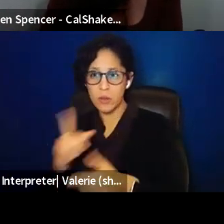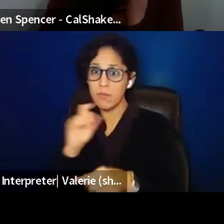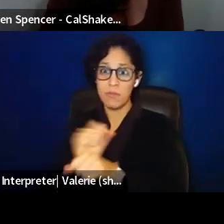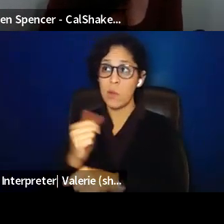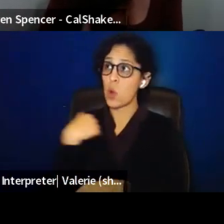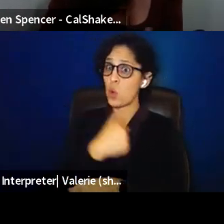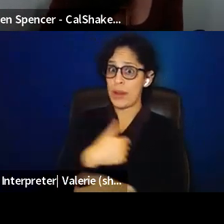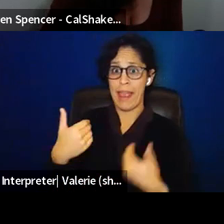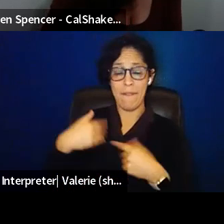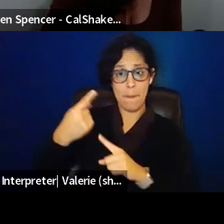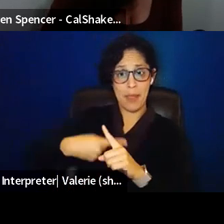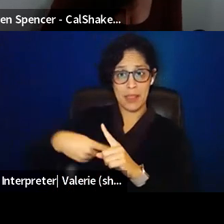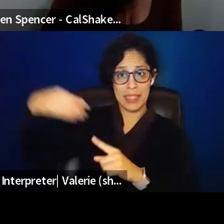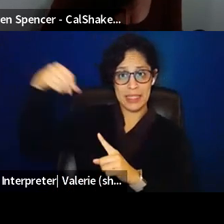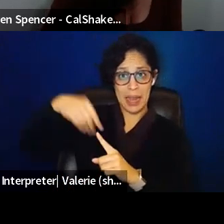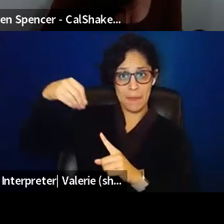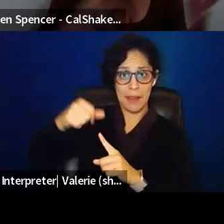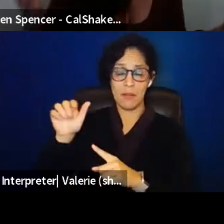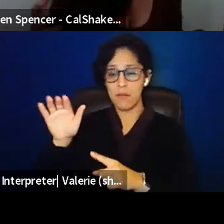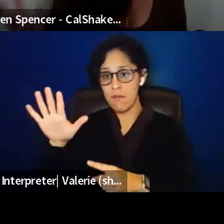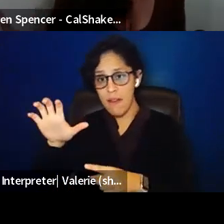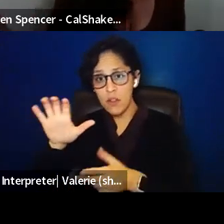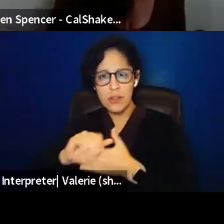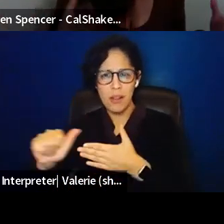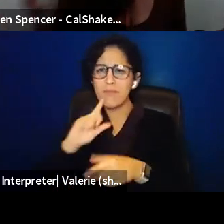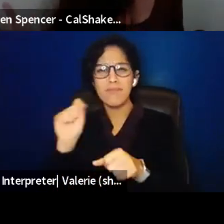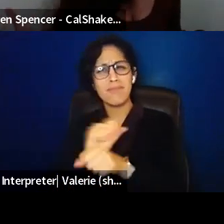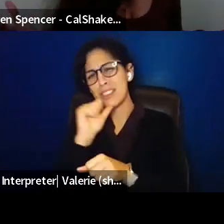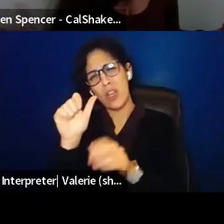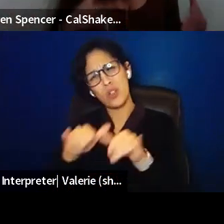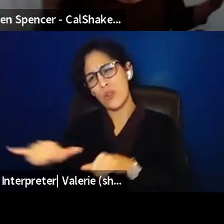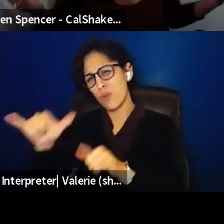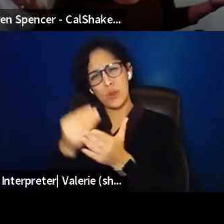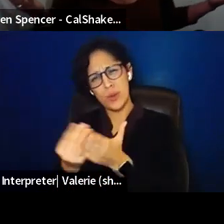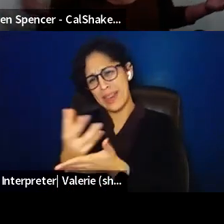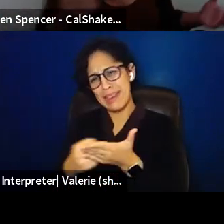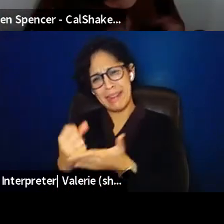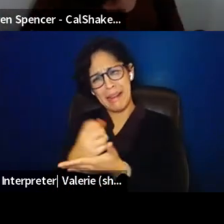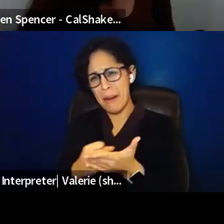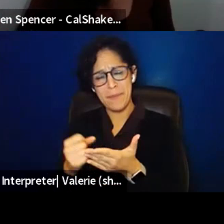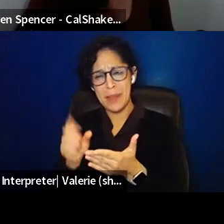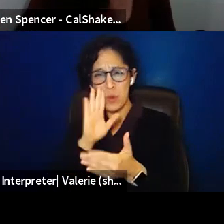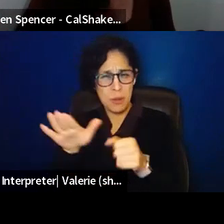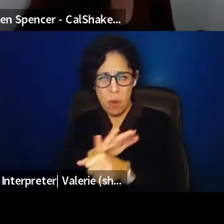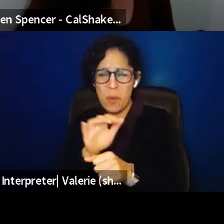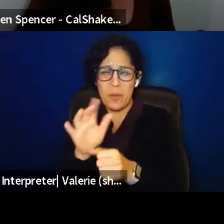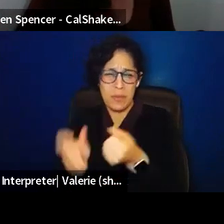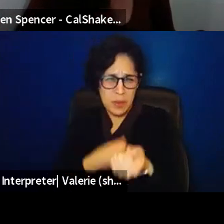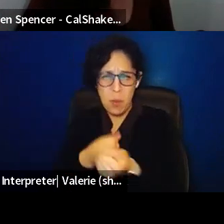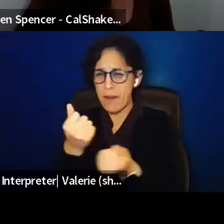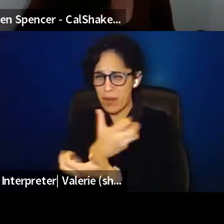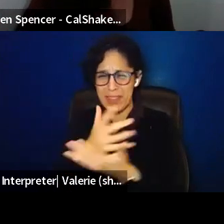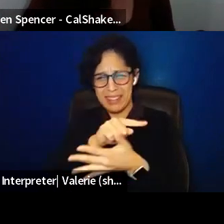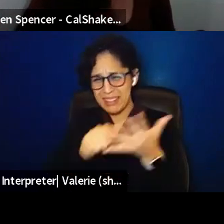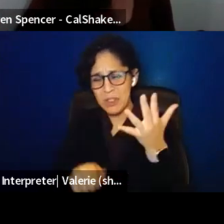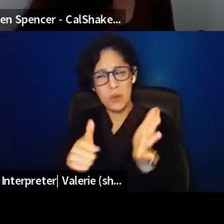stipend of $500, which is not universal income that supports your whole life, but is really goes a long way as an